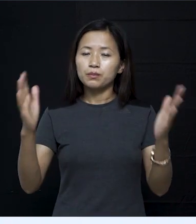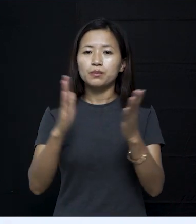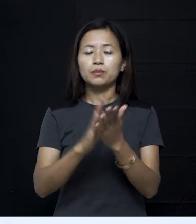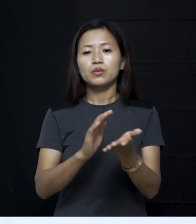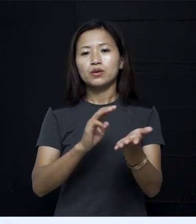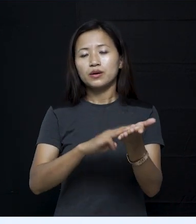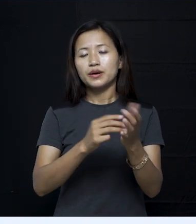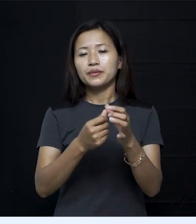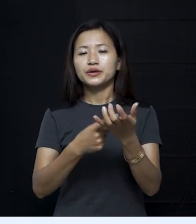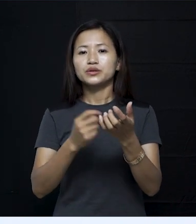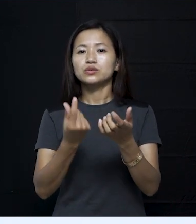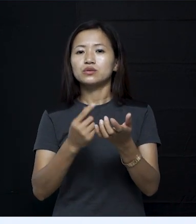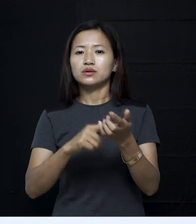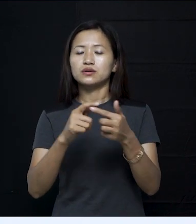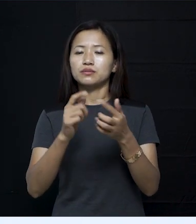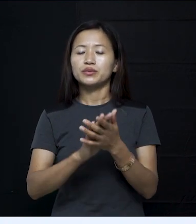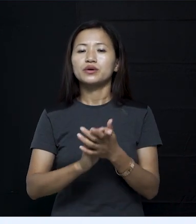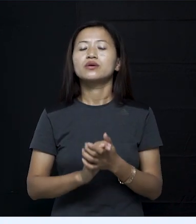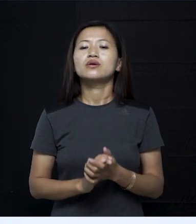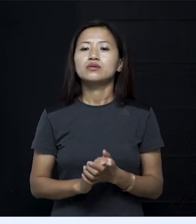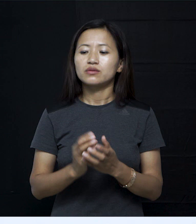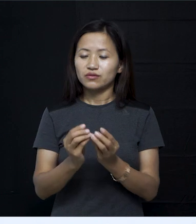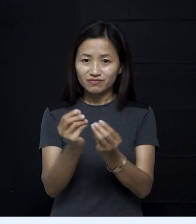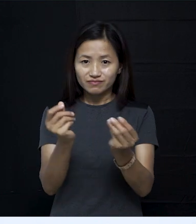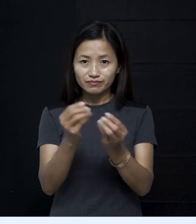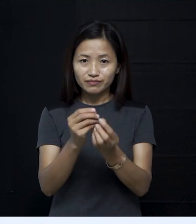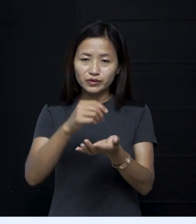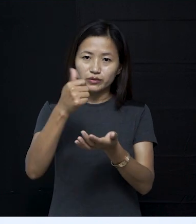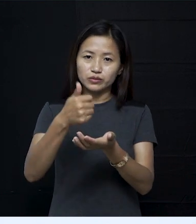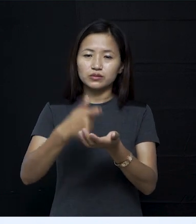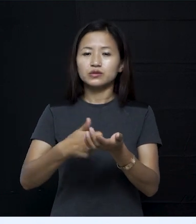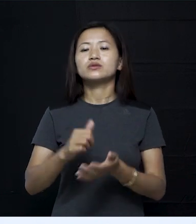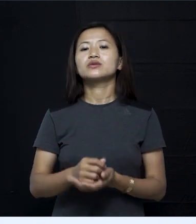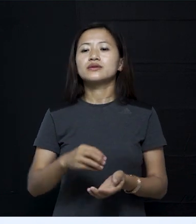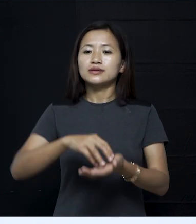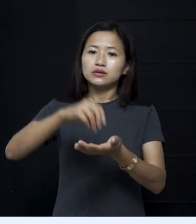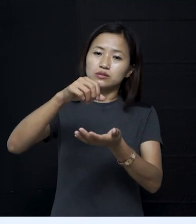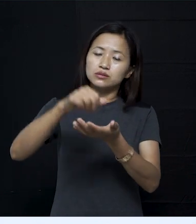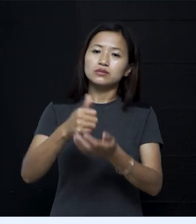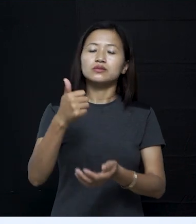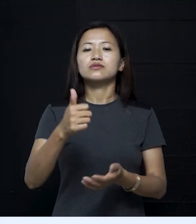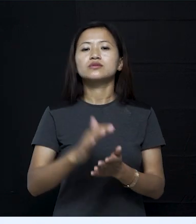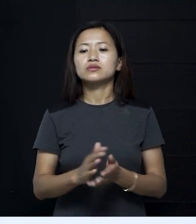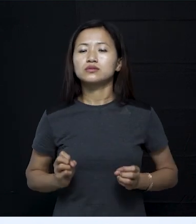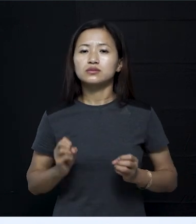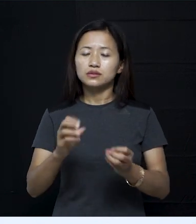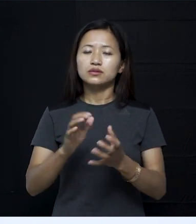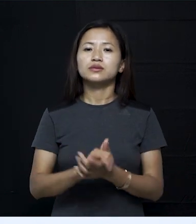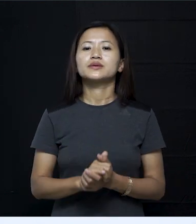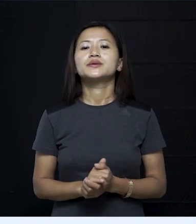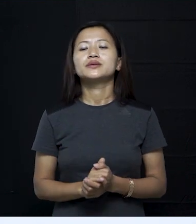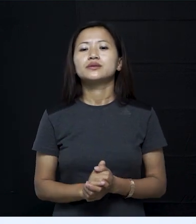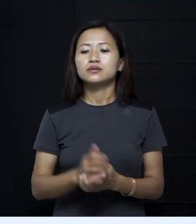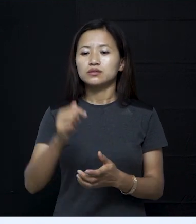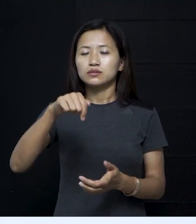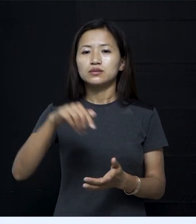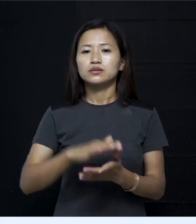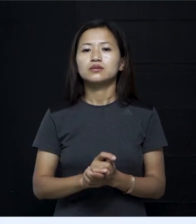the trees, the shrub, all these will be cut down, and the trees, they will be kept there, lying there for some days. And